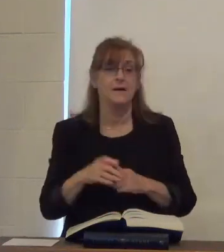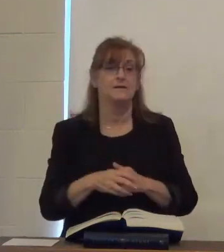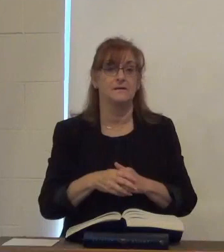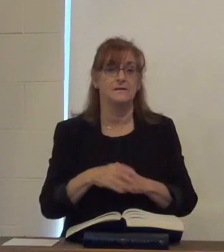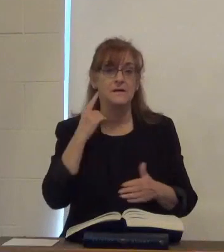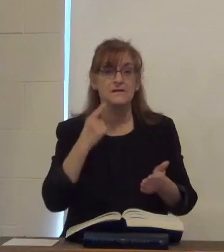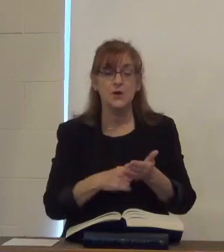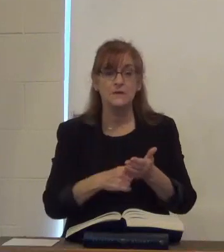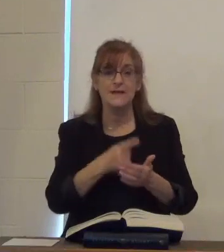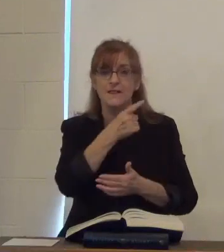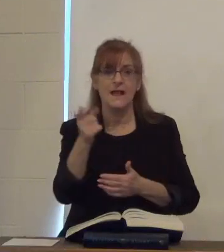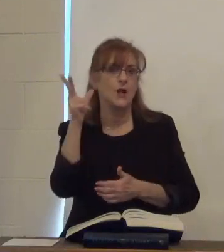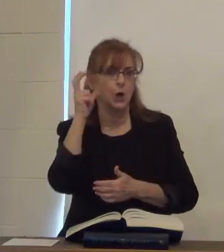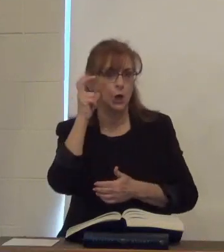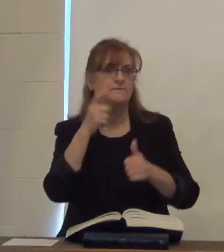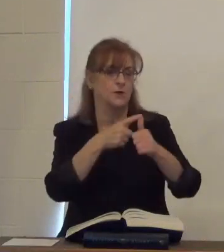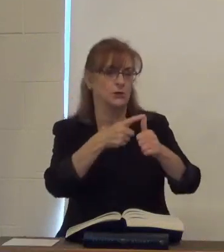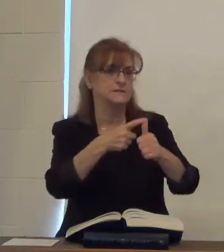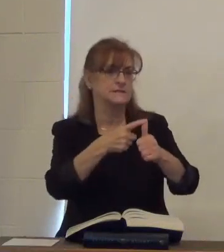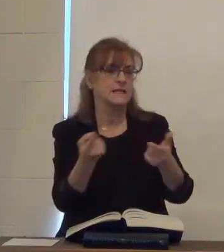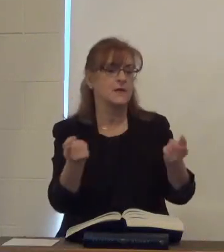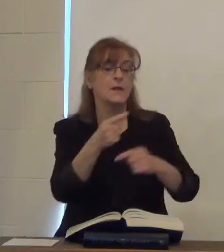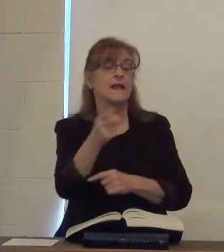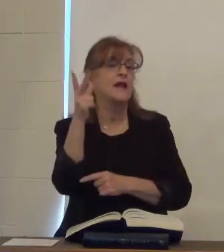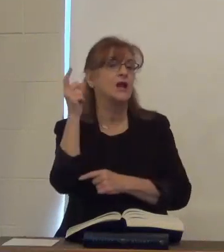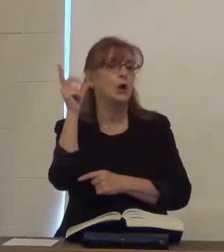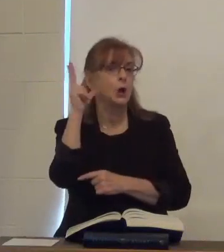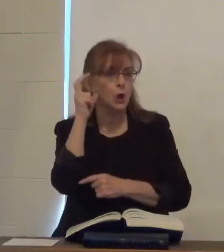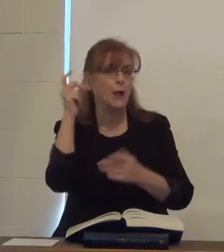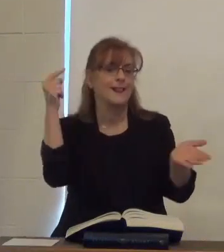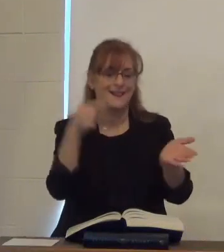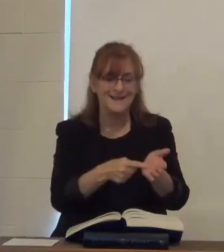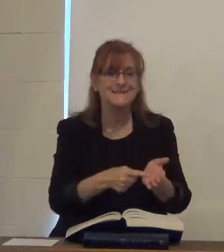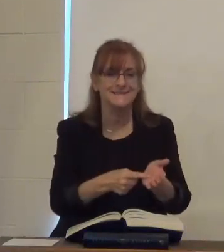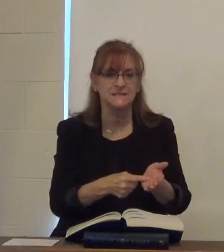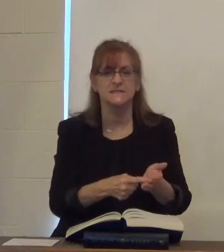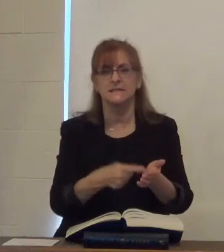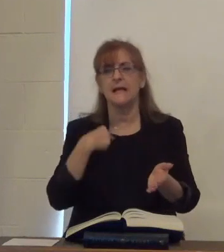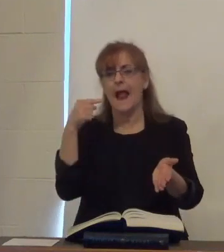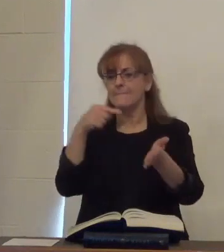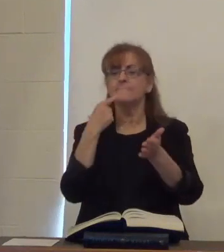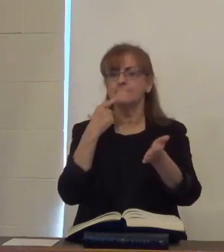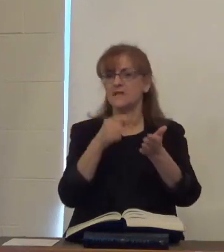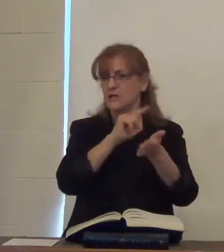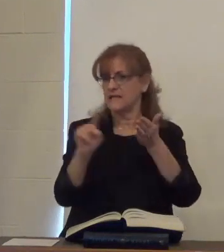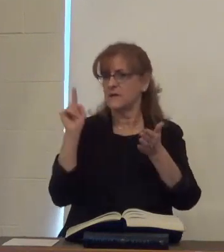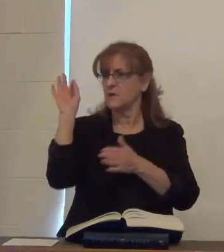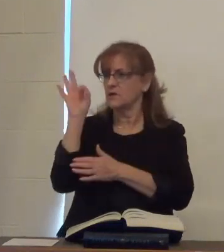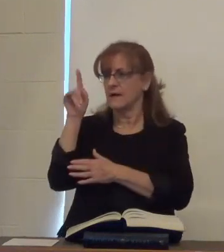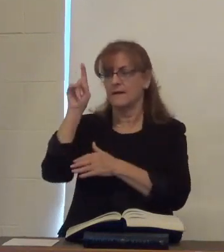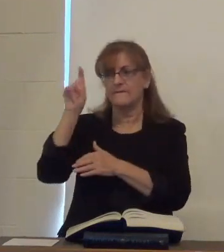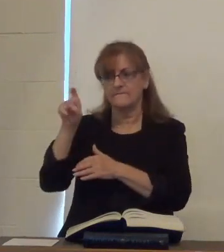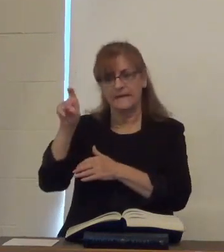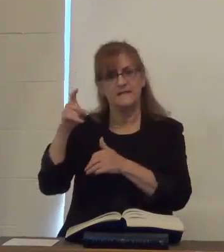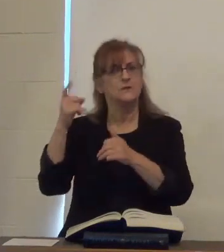Notice, first of all, they heard. When they heard this, I mentioned last week that preaching must be heard in order